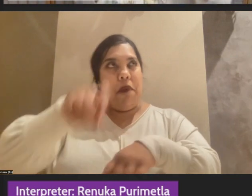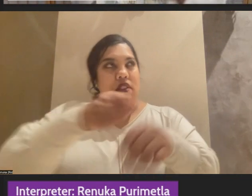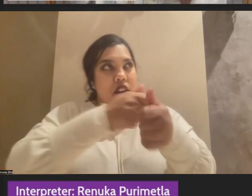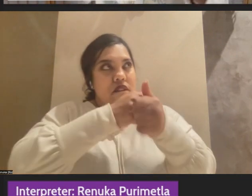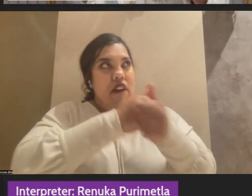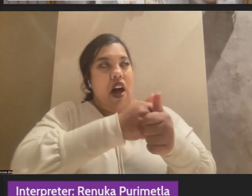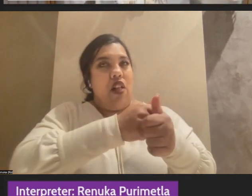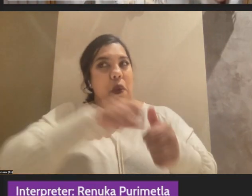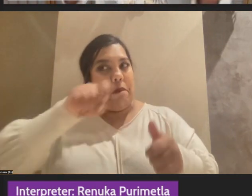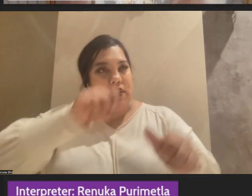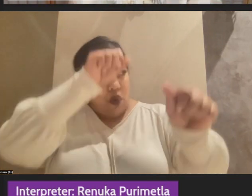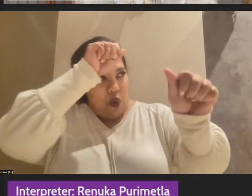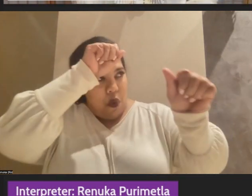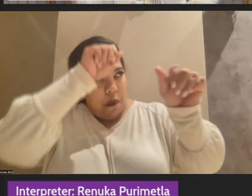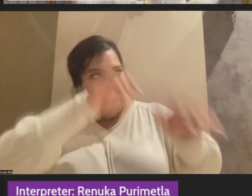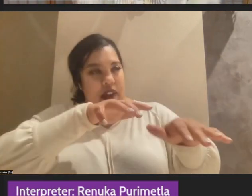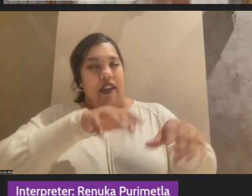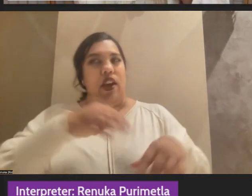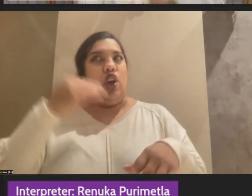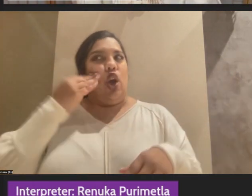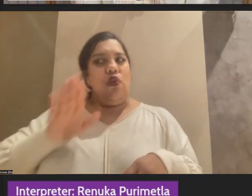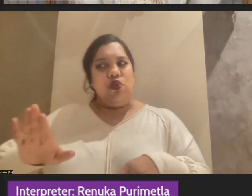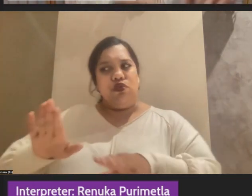the rules and know their place.